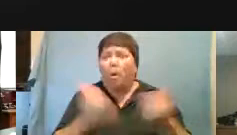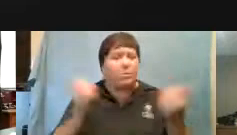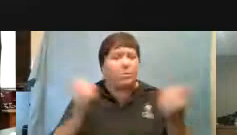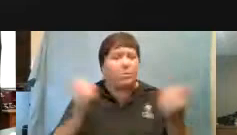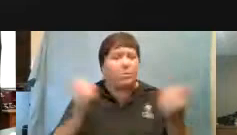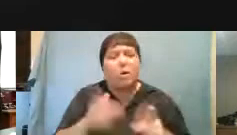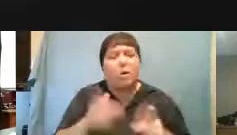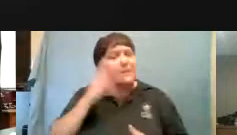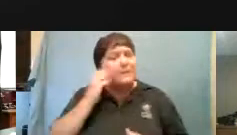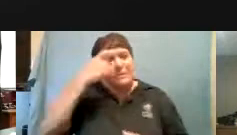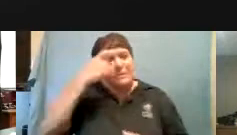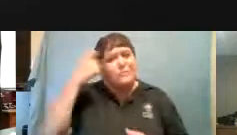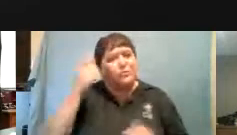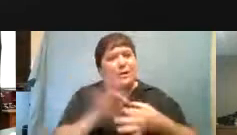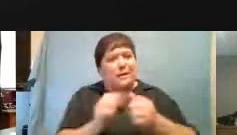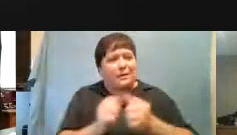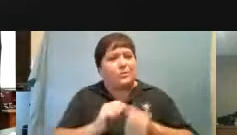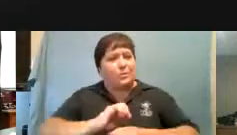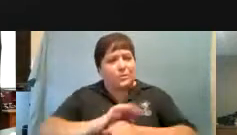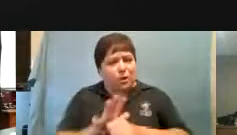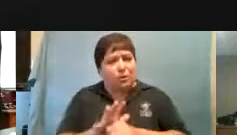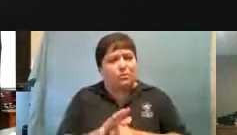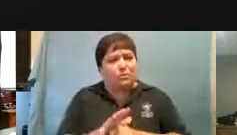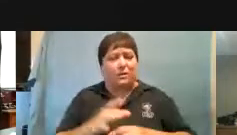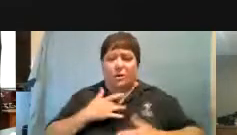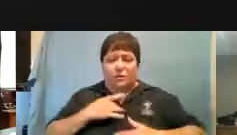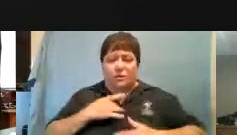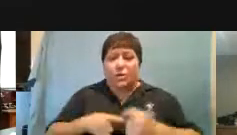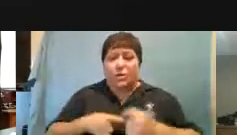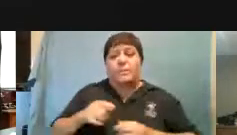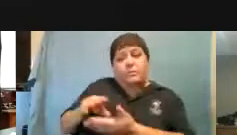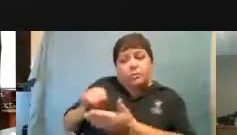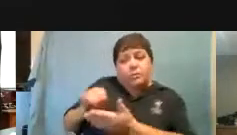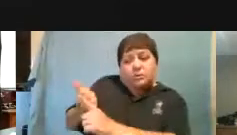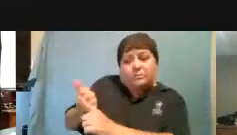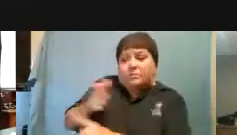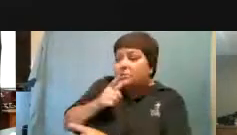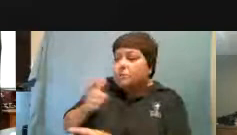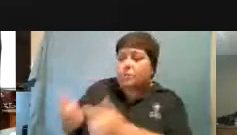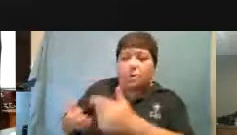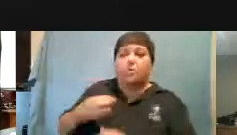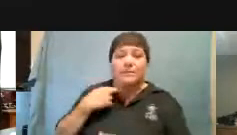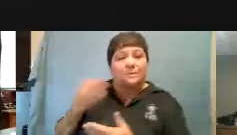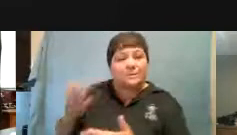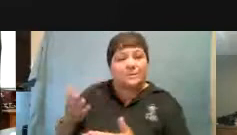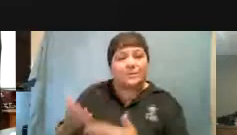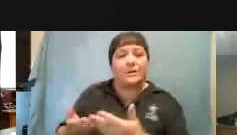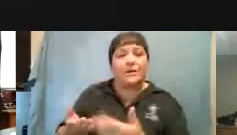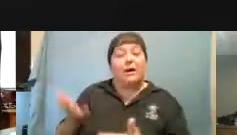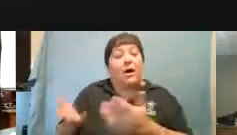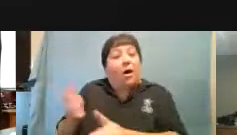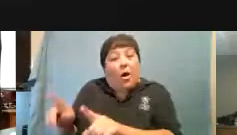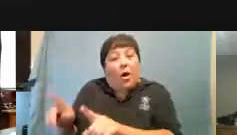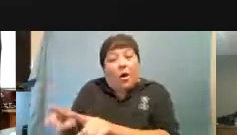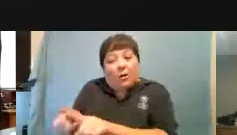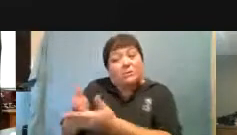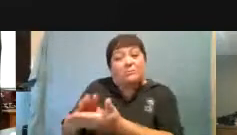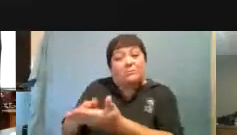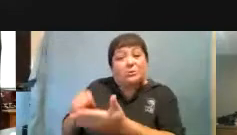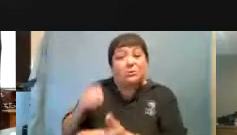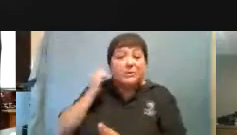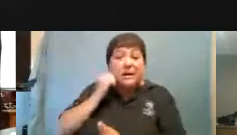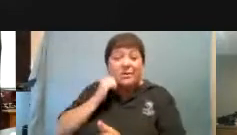been extraordinarily concerned about vulnerable students who must endure trauma in their homes daily. So this was,